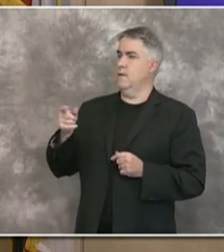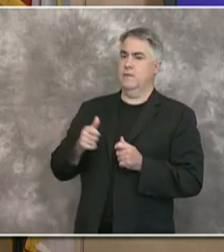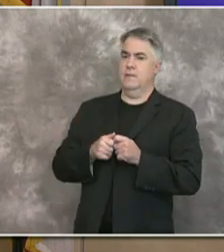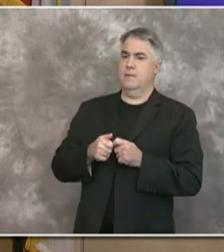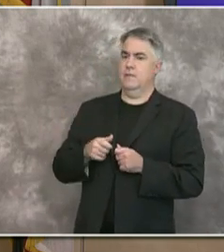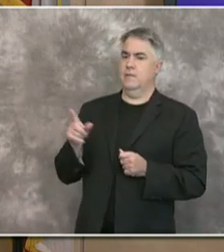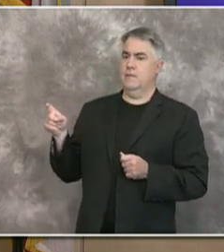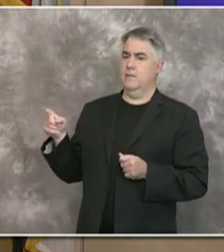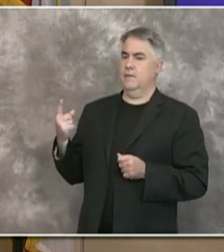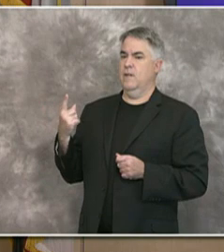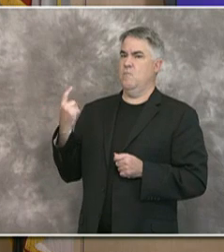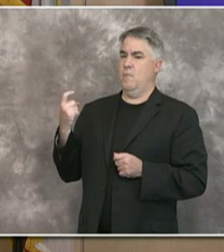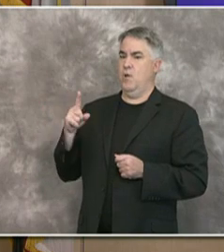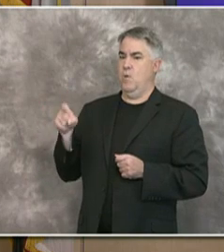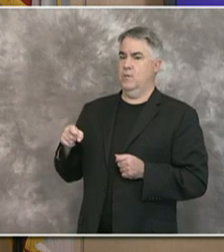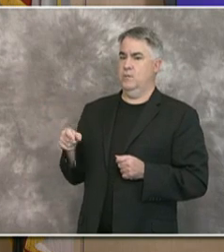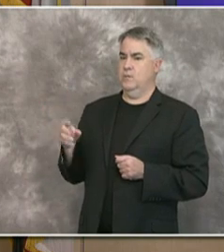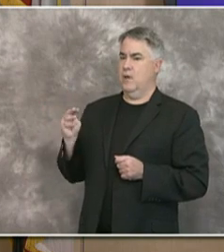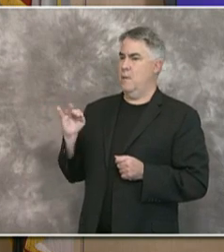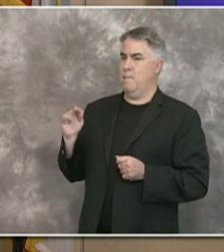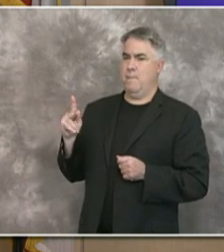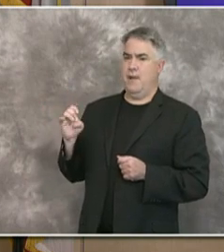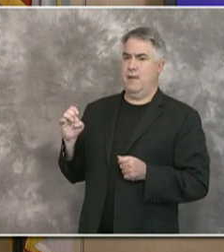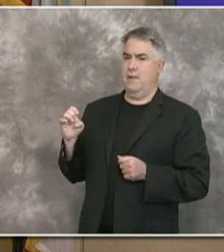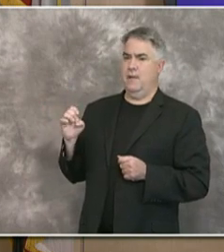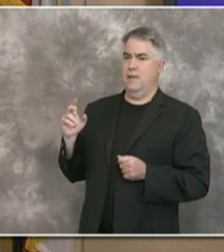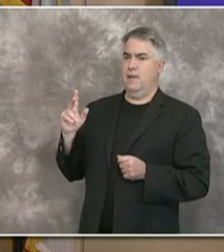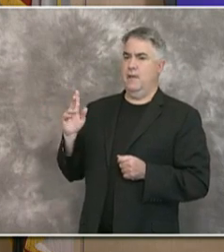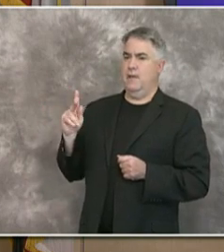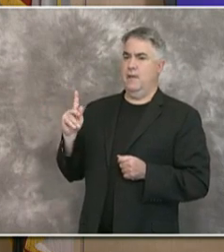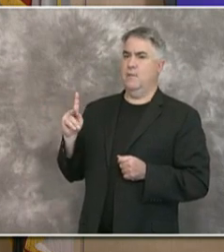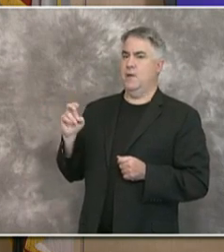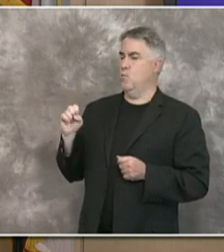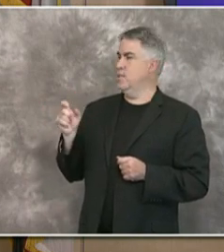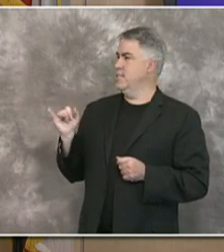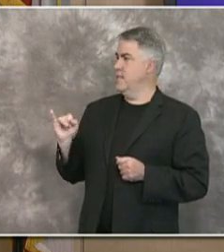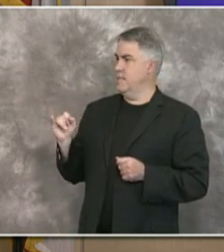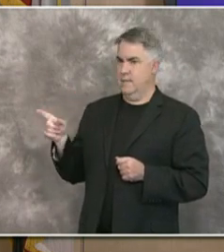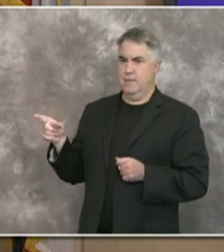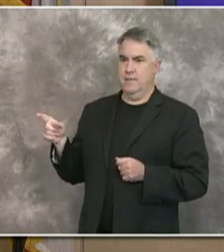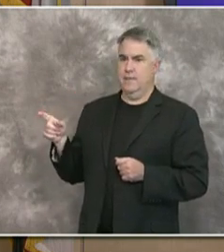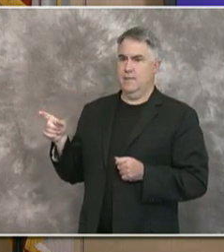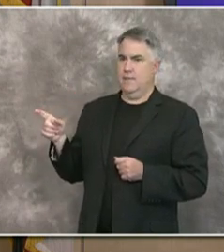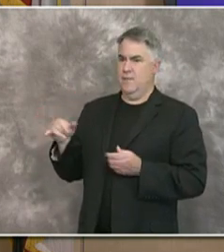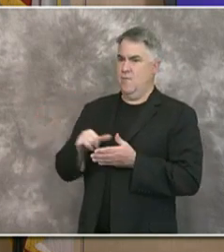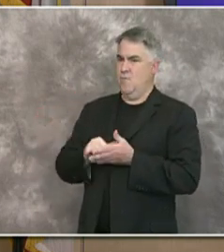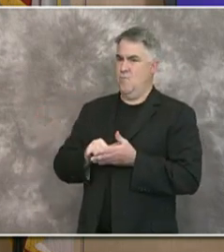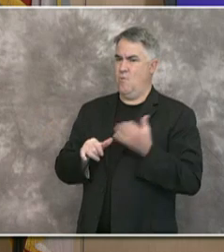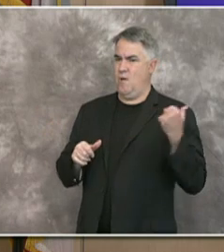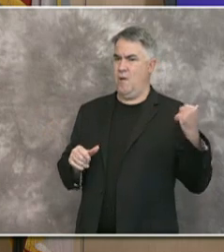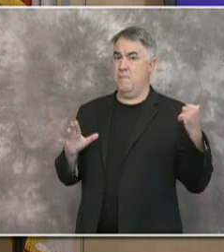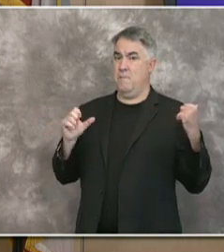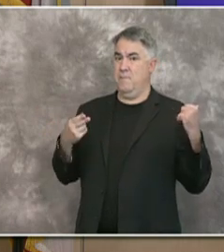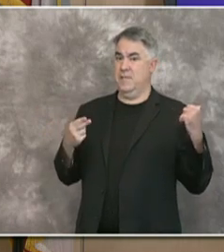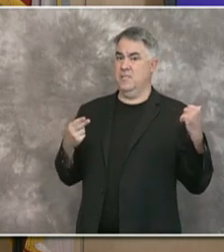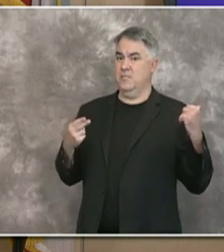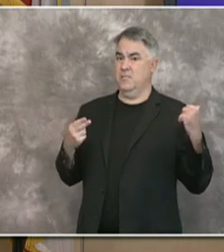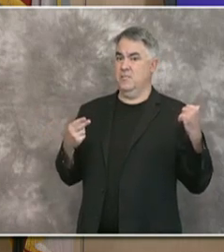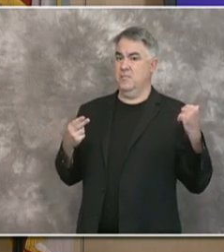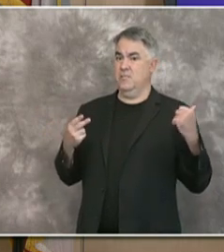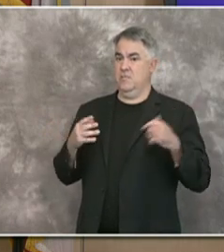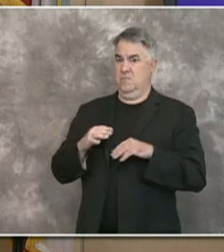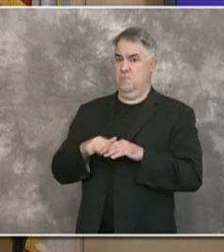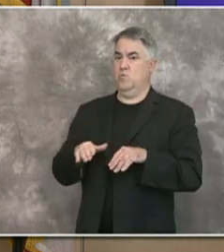And it's from Mike McKinnon with KUSI. In New York, the beaches are closed to swimming, but gatherings of up to 10 are allowed on the